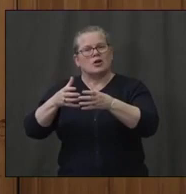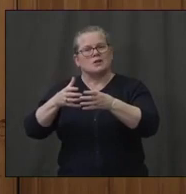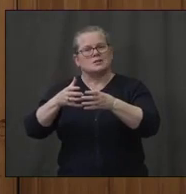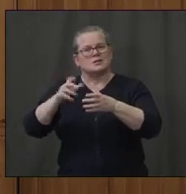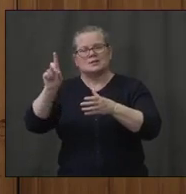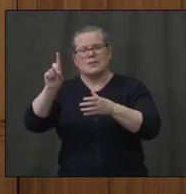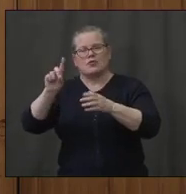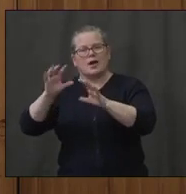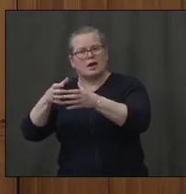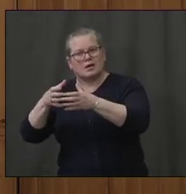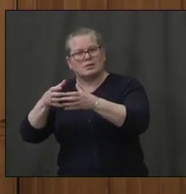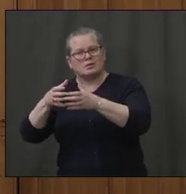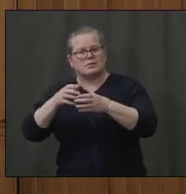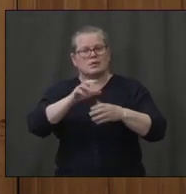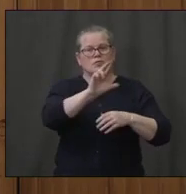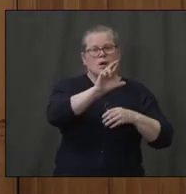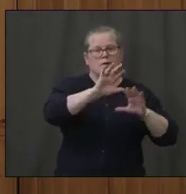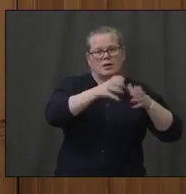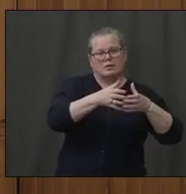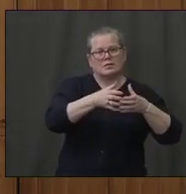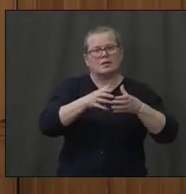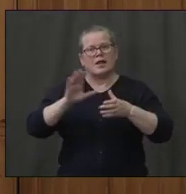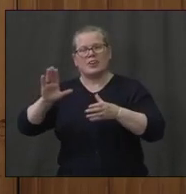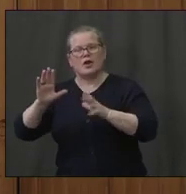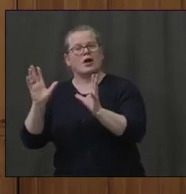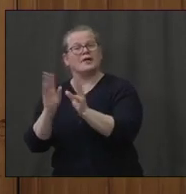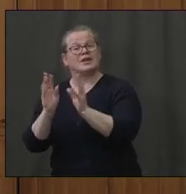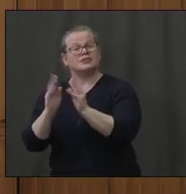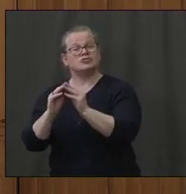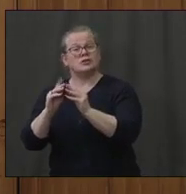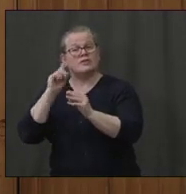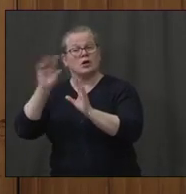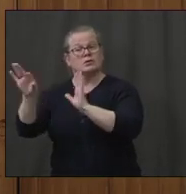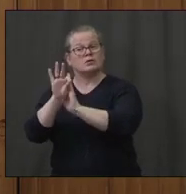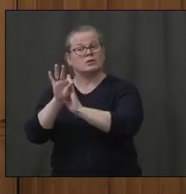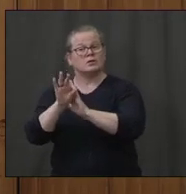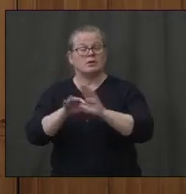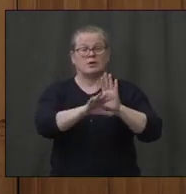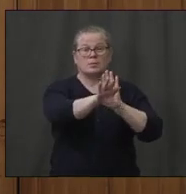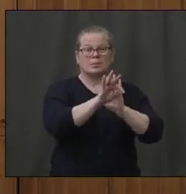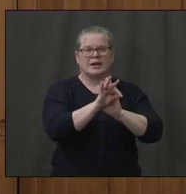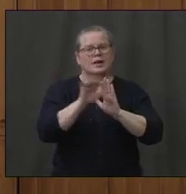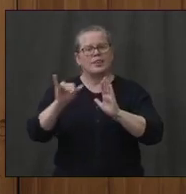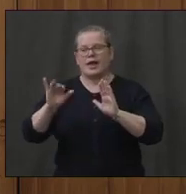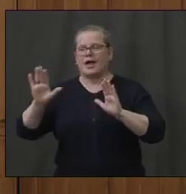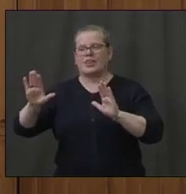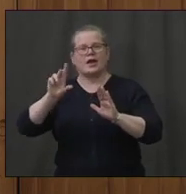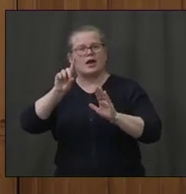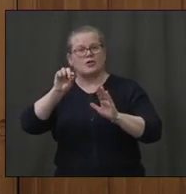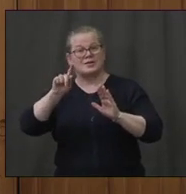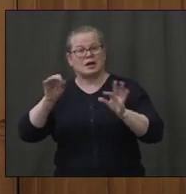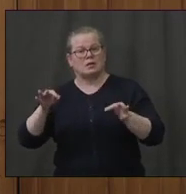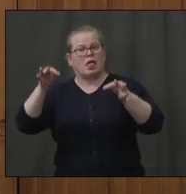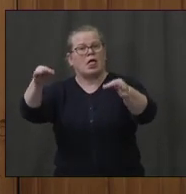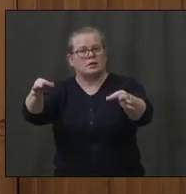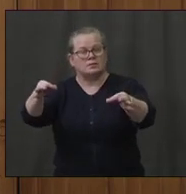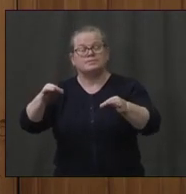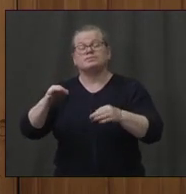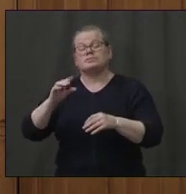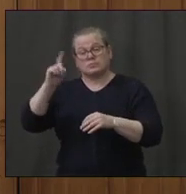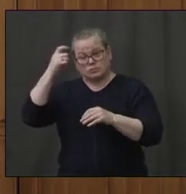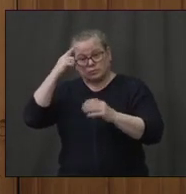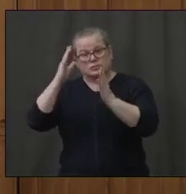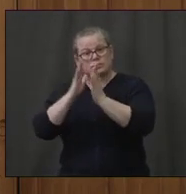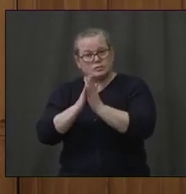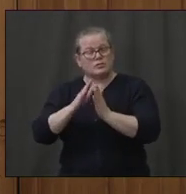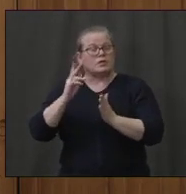dates as well. As it goes to the absentee ballot front, the governor has asked members of his senior staff to work with the Secretary of State, the clerks,